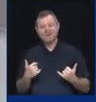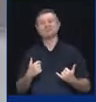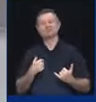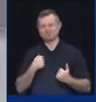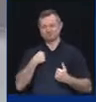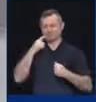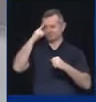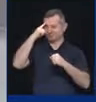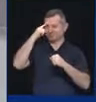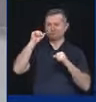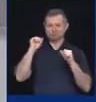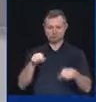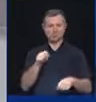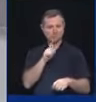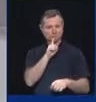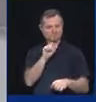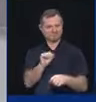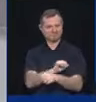Ka-ching.